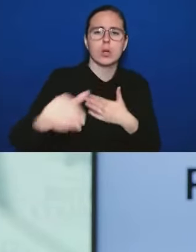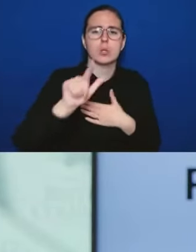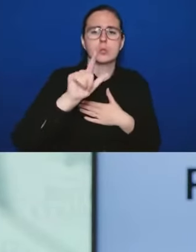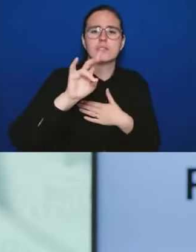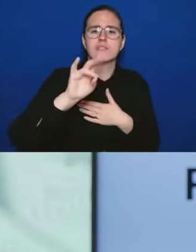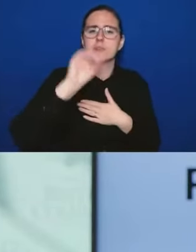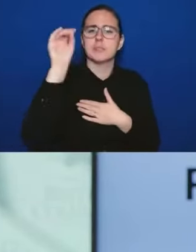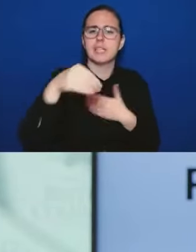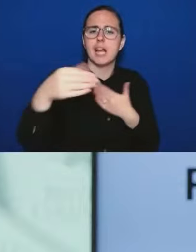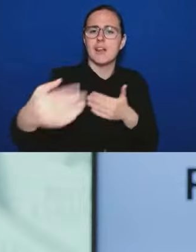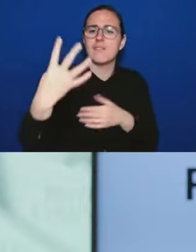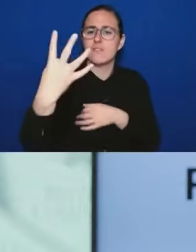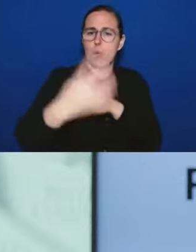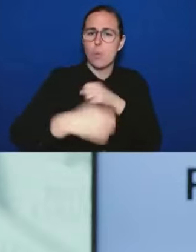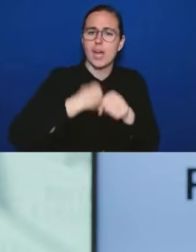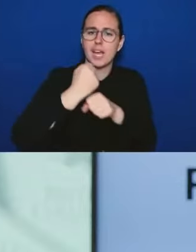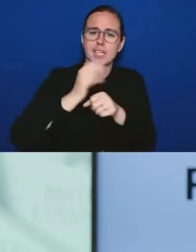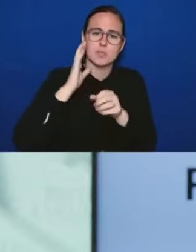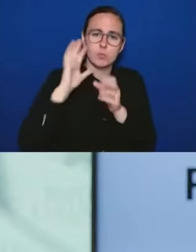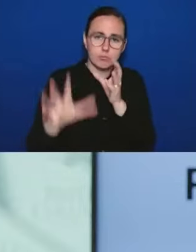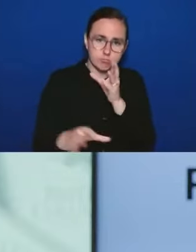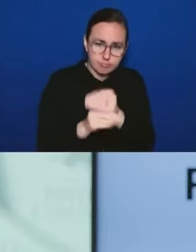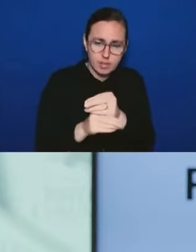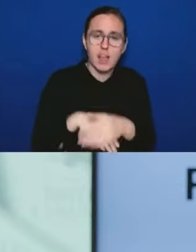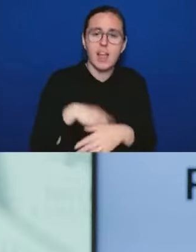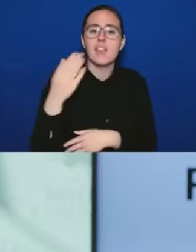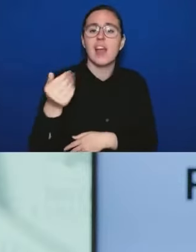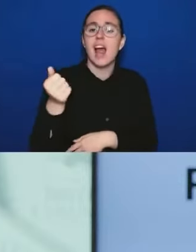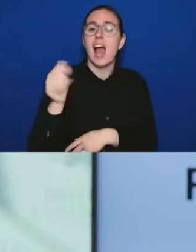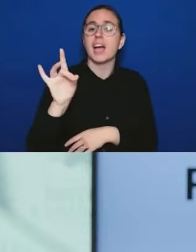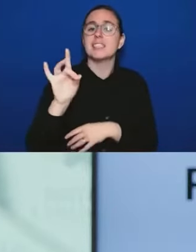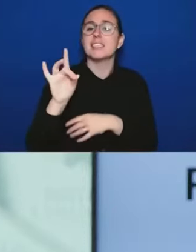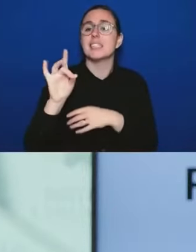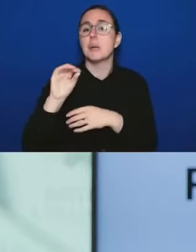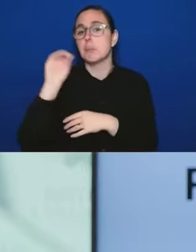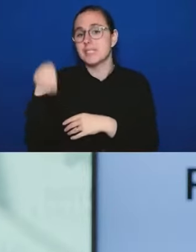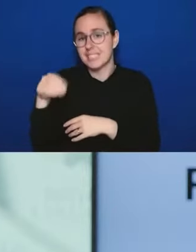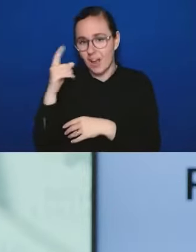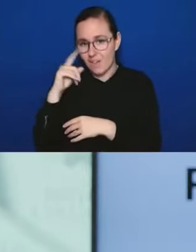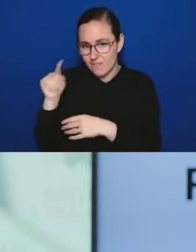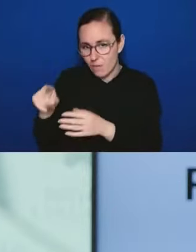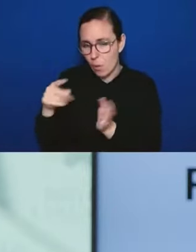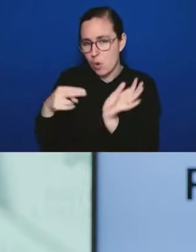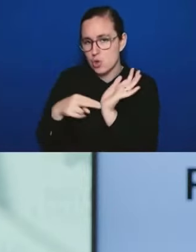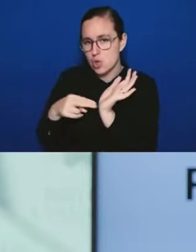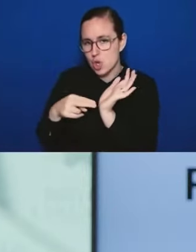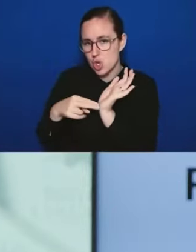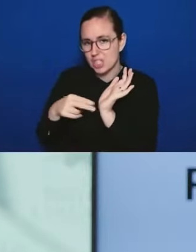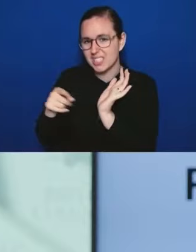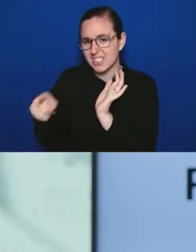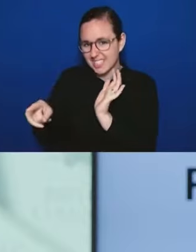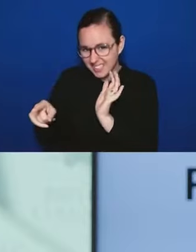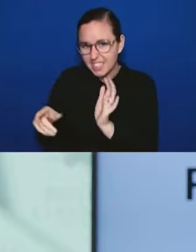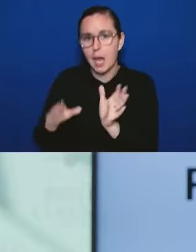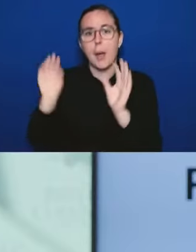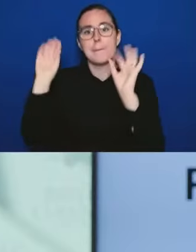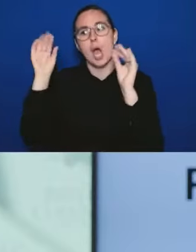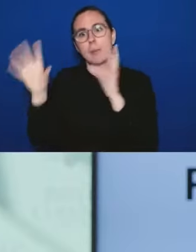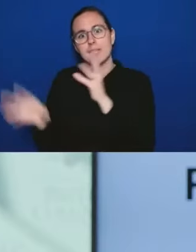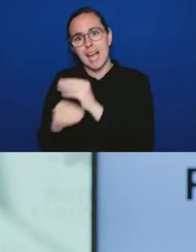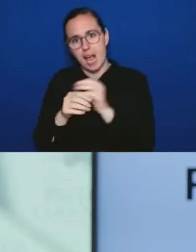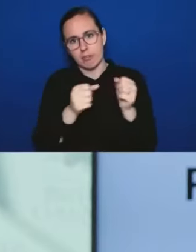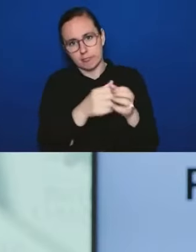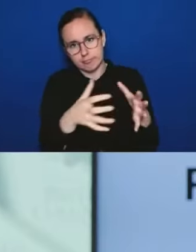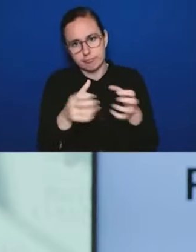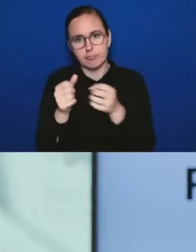bargaining unit about 18%. We've added in the ambulance paramedics 27%. And what you'll say to me, and what people justifiably say to me, it's not enough.